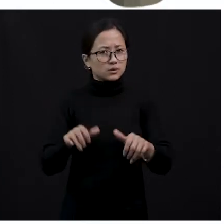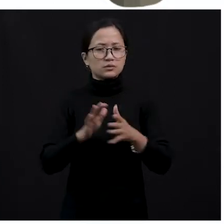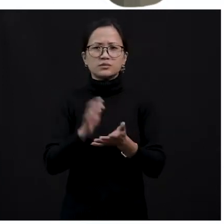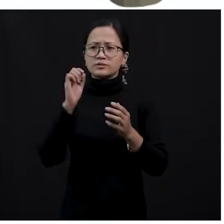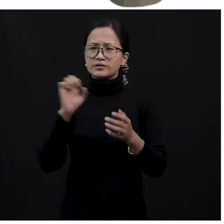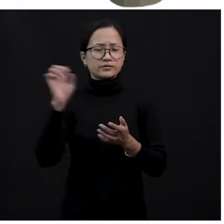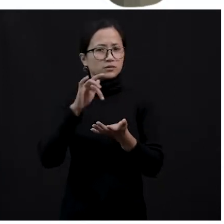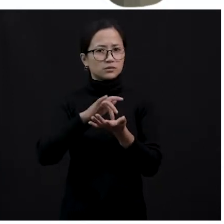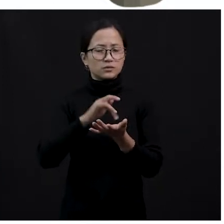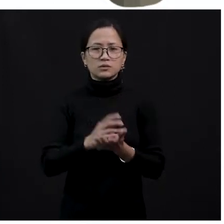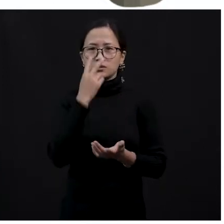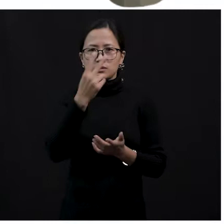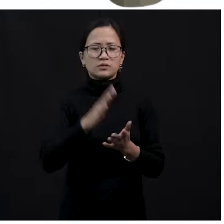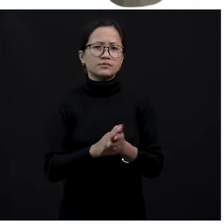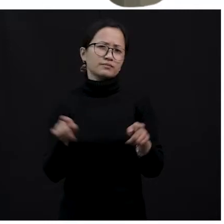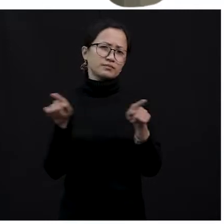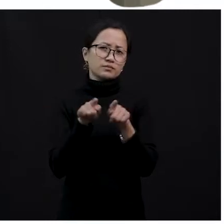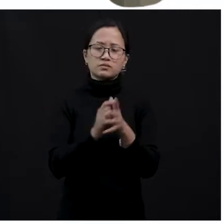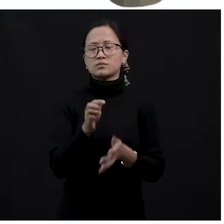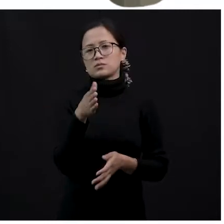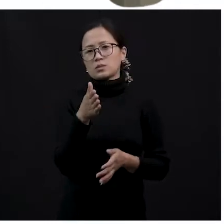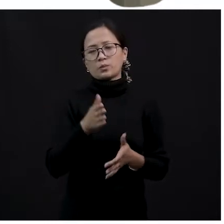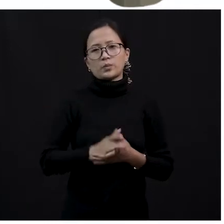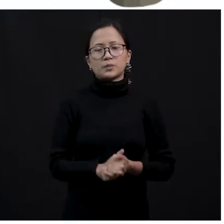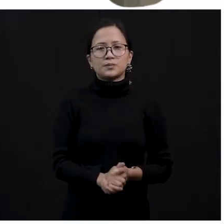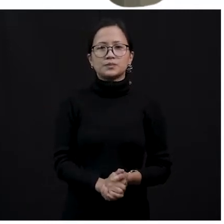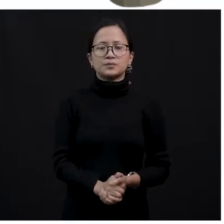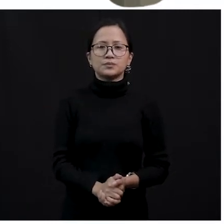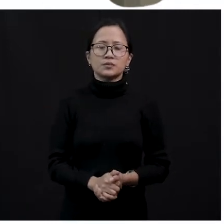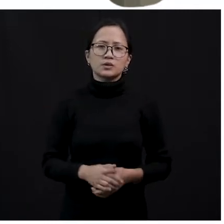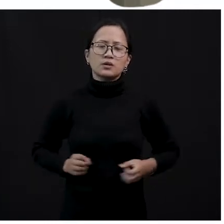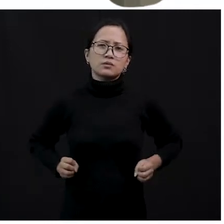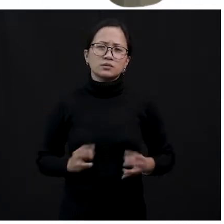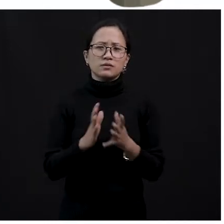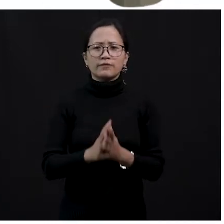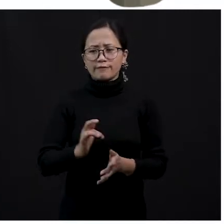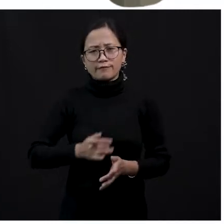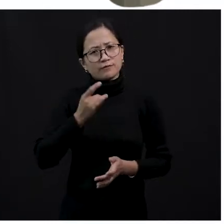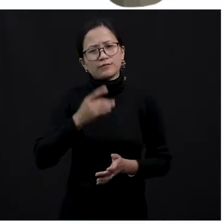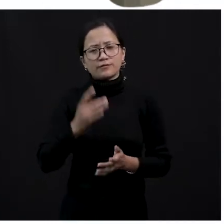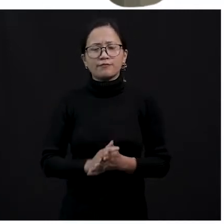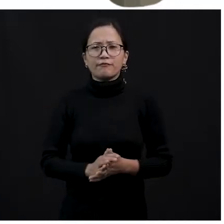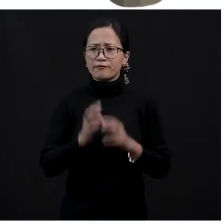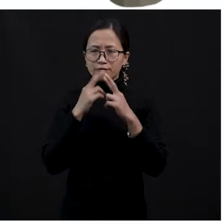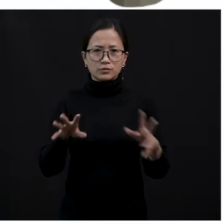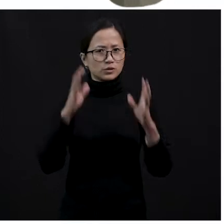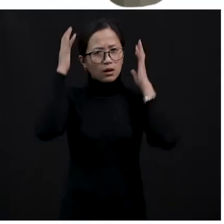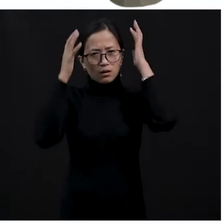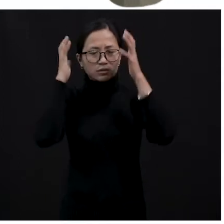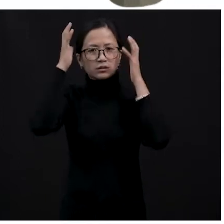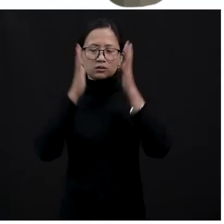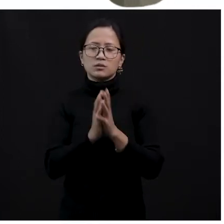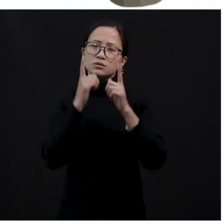even this place did not look familiar at all. So he started to feel very worried. I'm sure I must